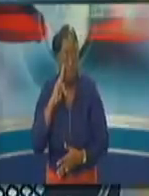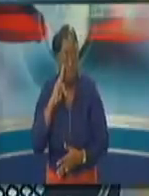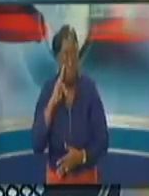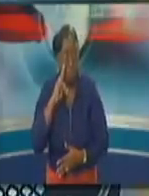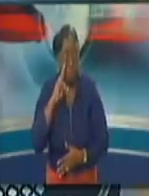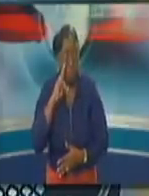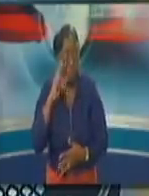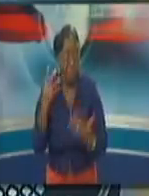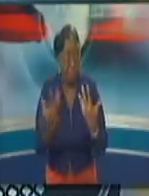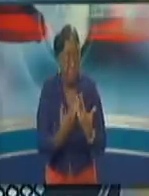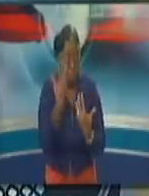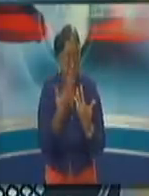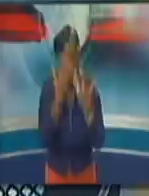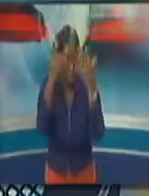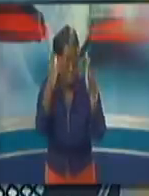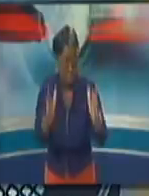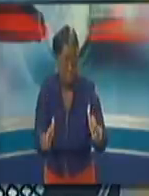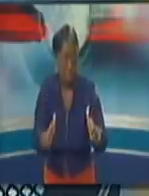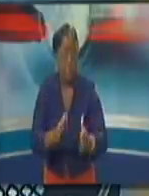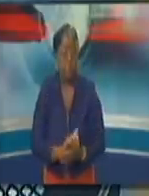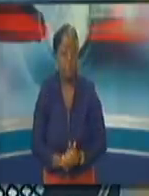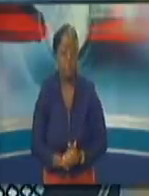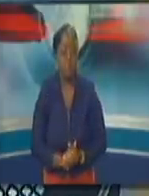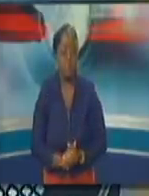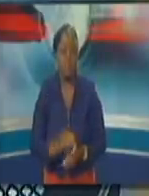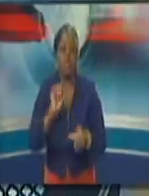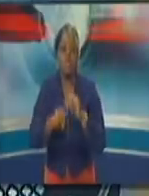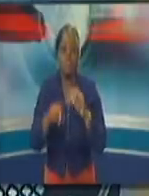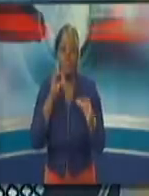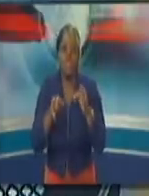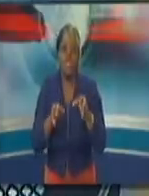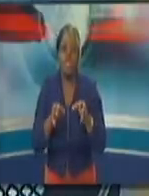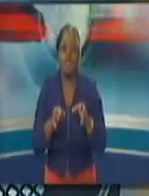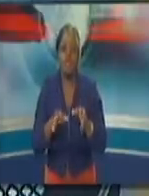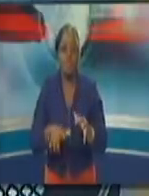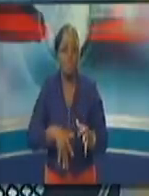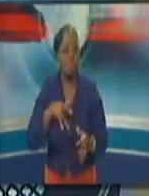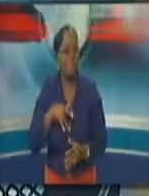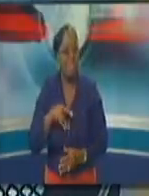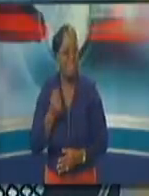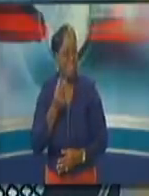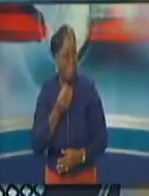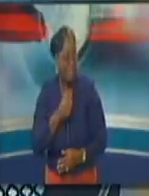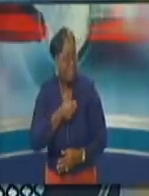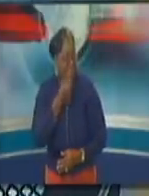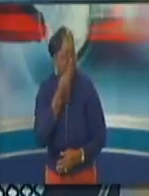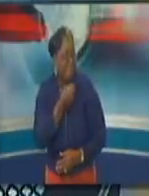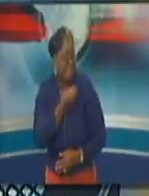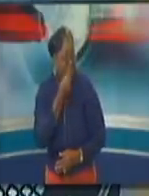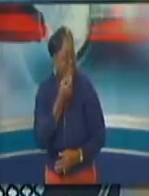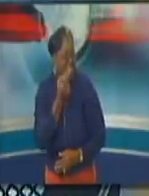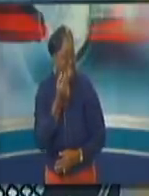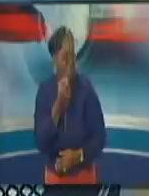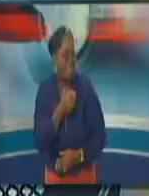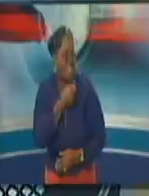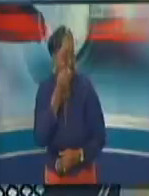farmers. So that if you are feeling the munchies a little more often than usual, then make sure that